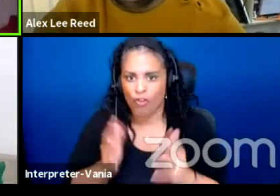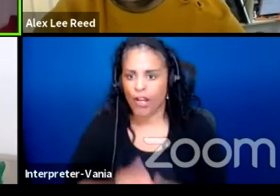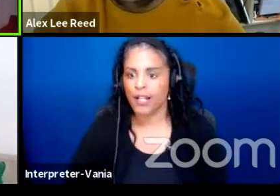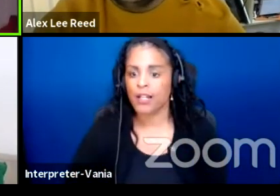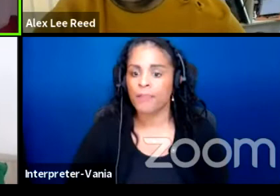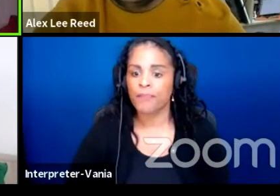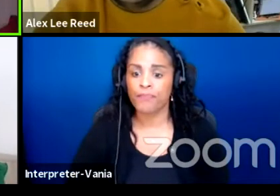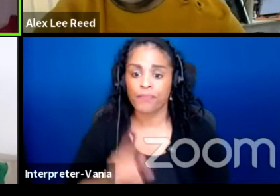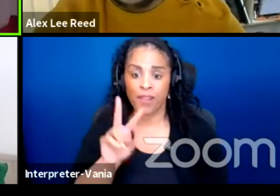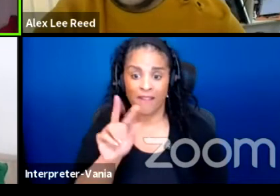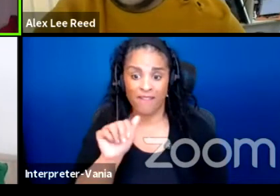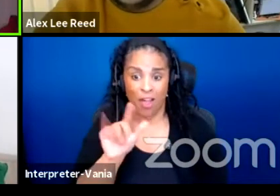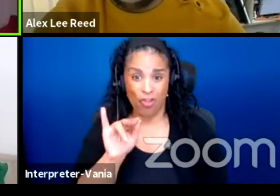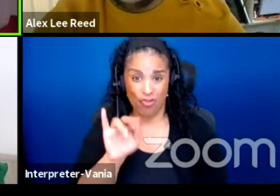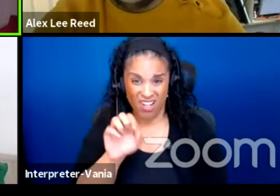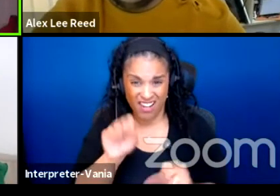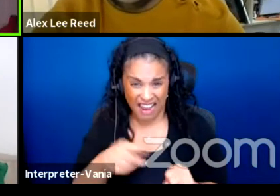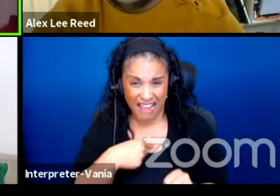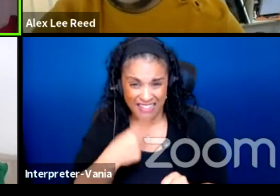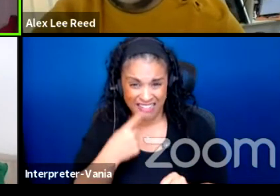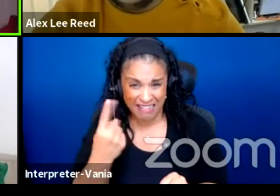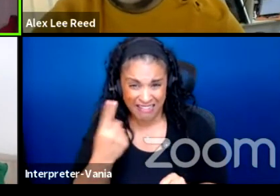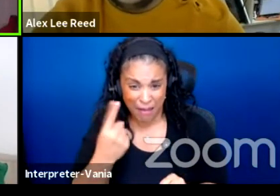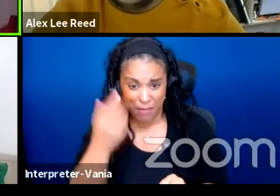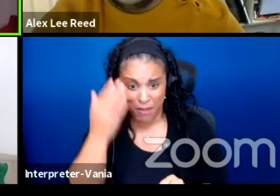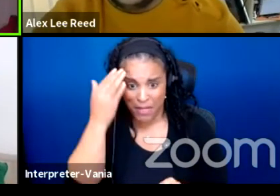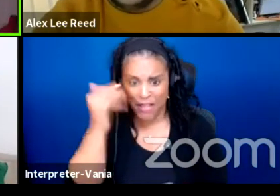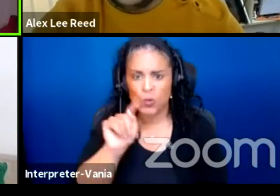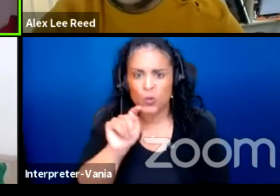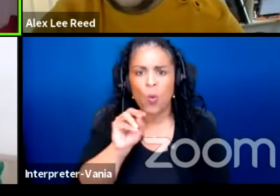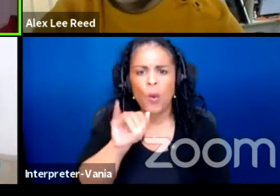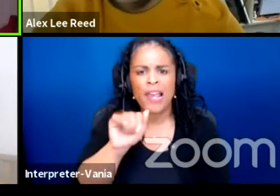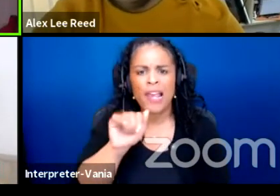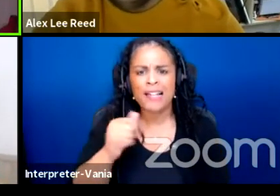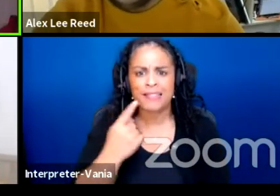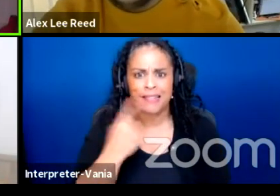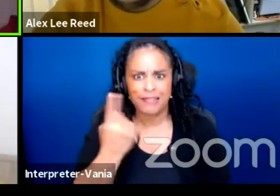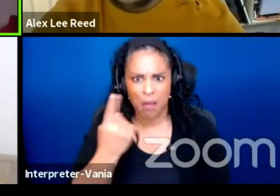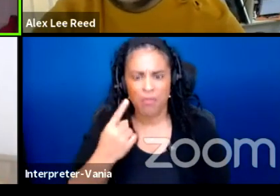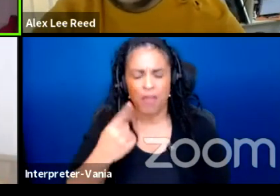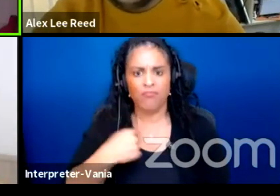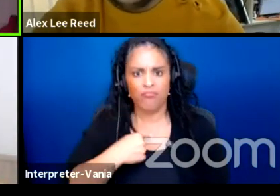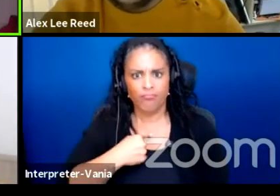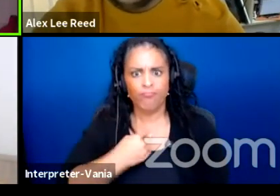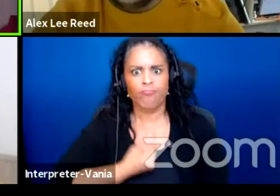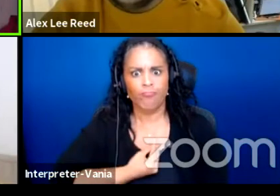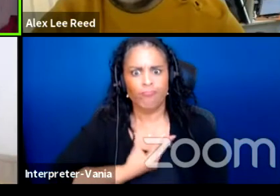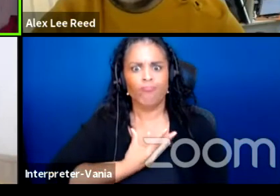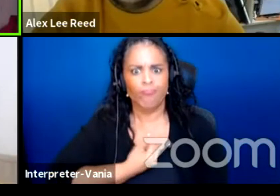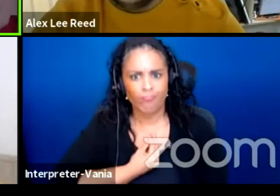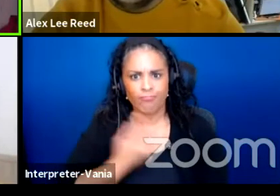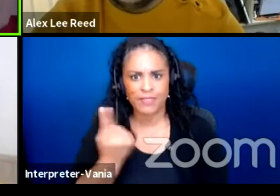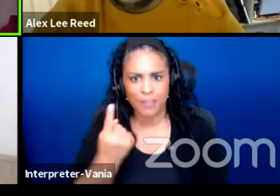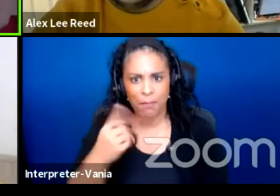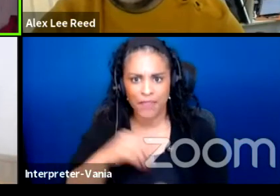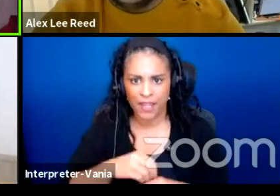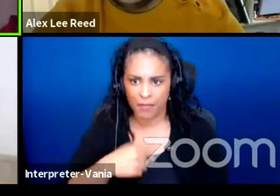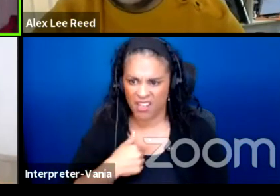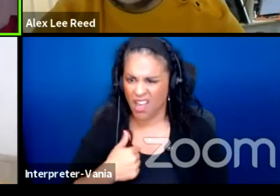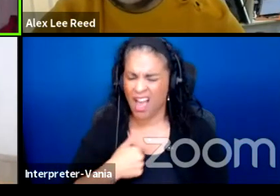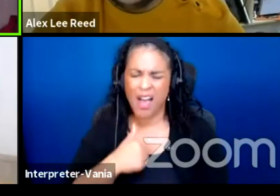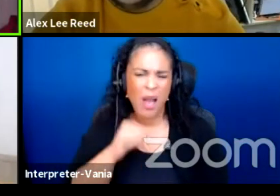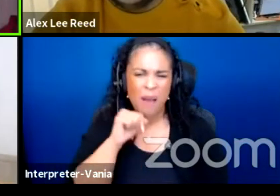for one second, Toya said something that really sparked something in me, which is I'm not